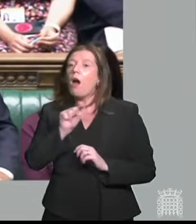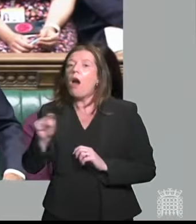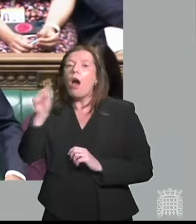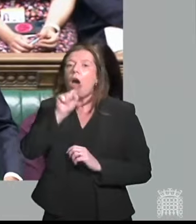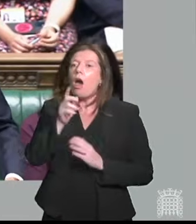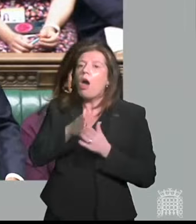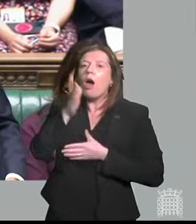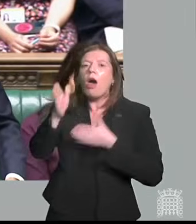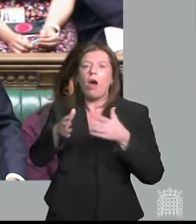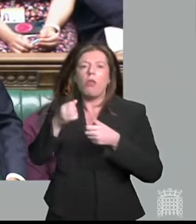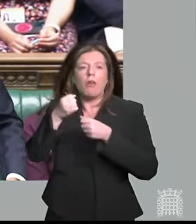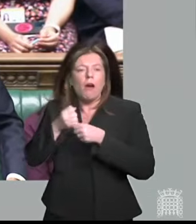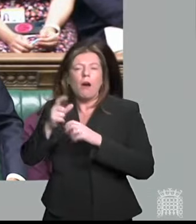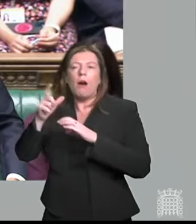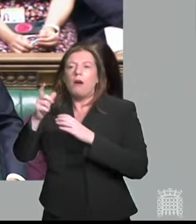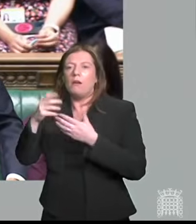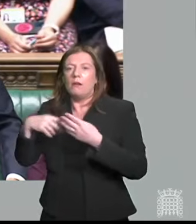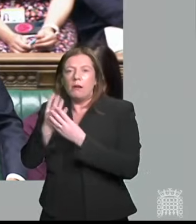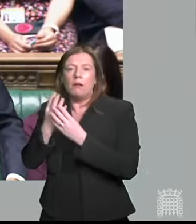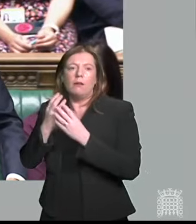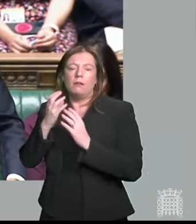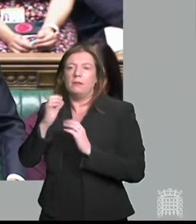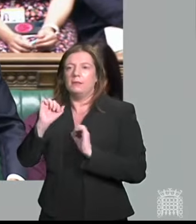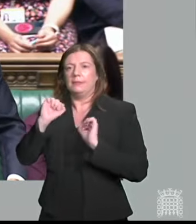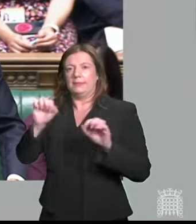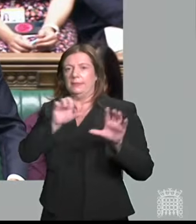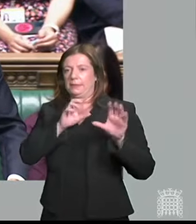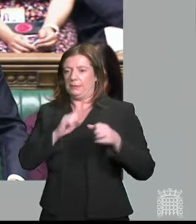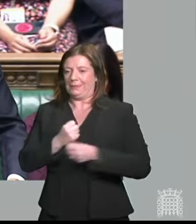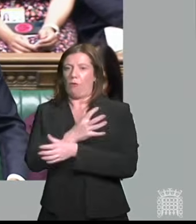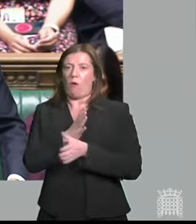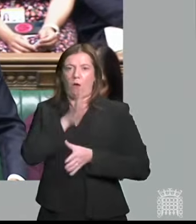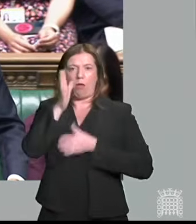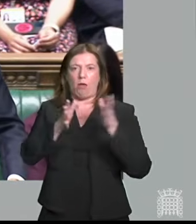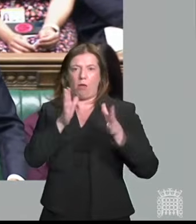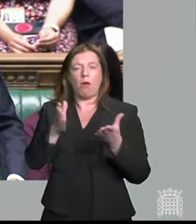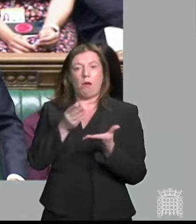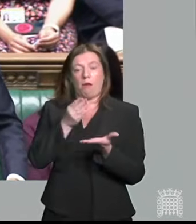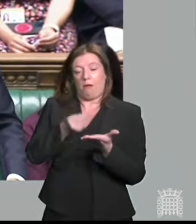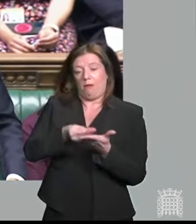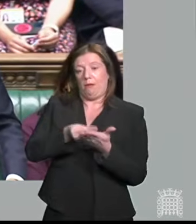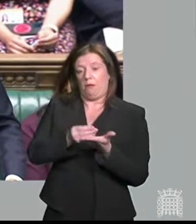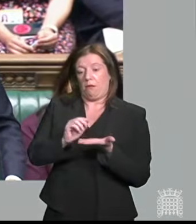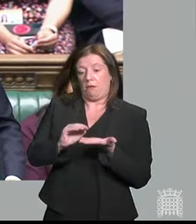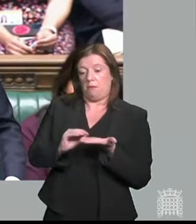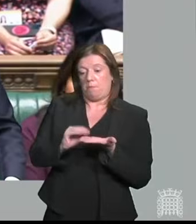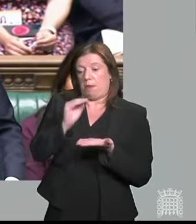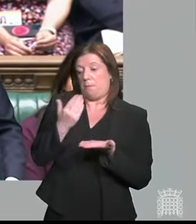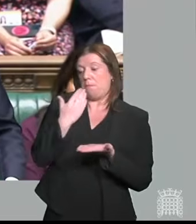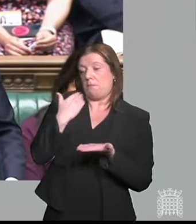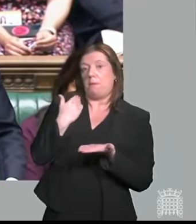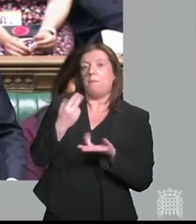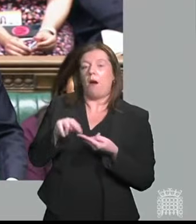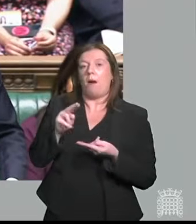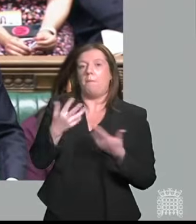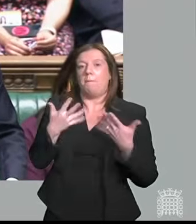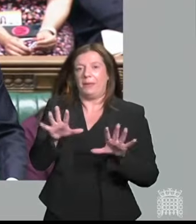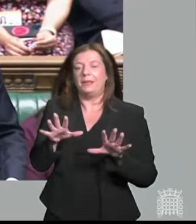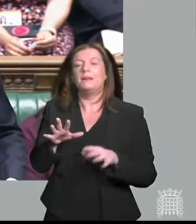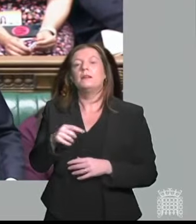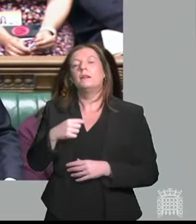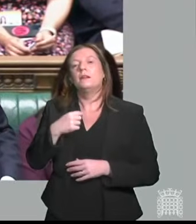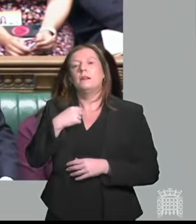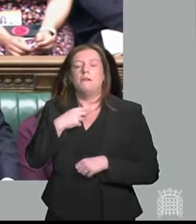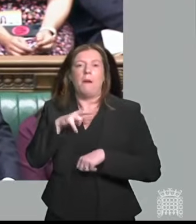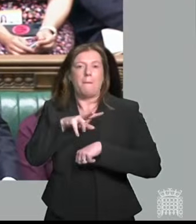places of worship for the Islamic community in the UK. That funding was increased earlier this year. We will also remain in